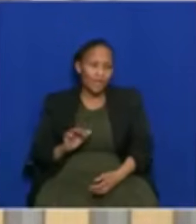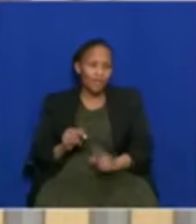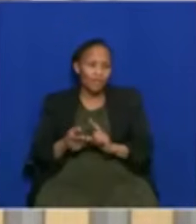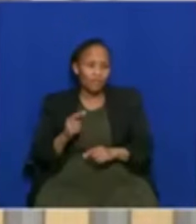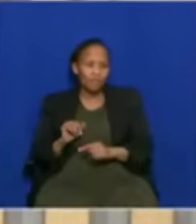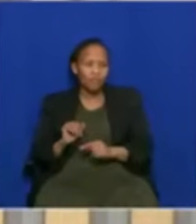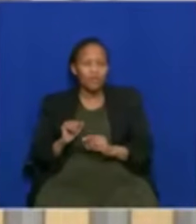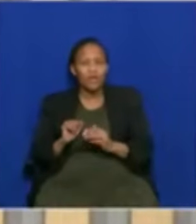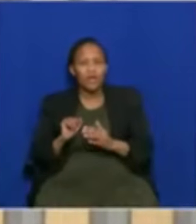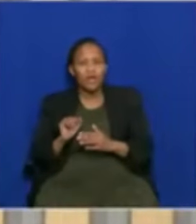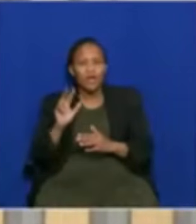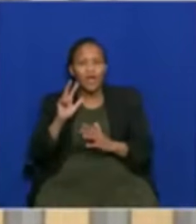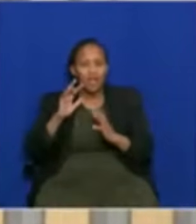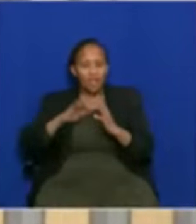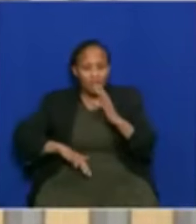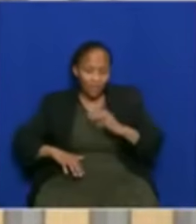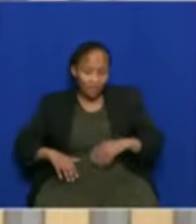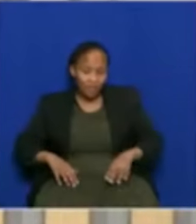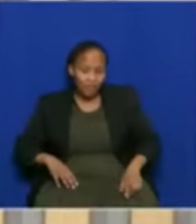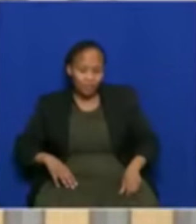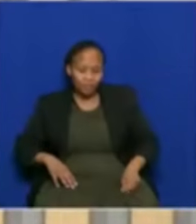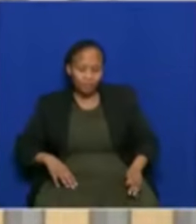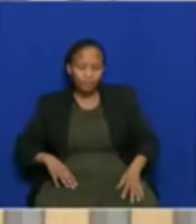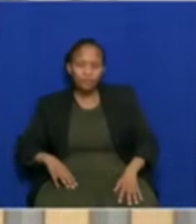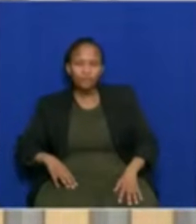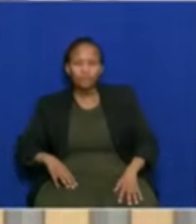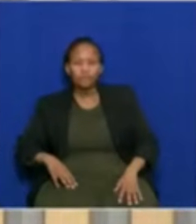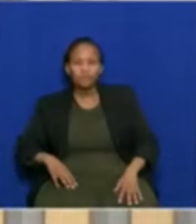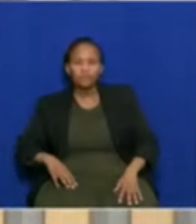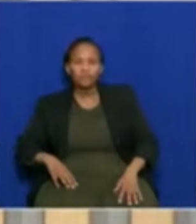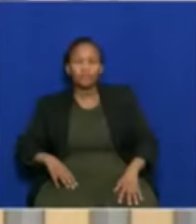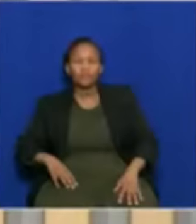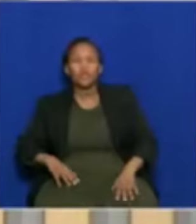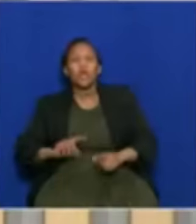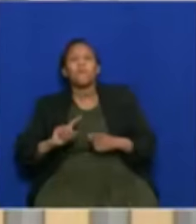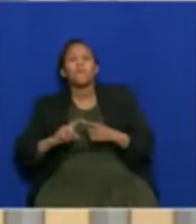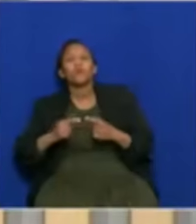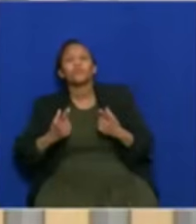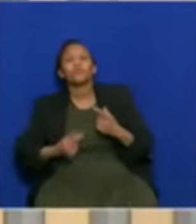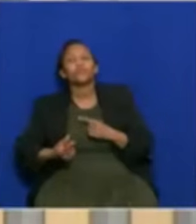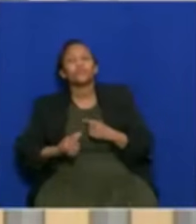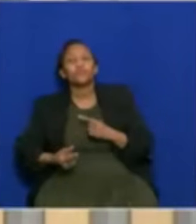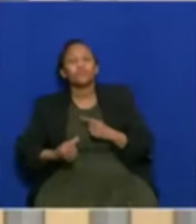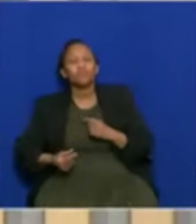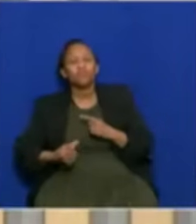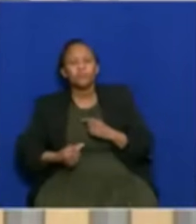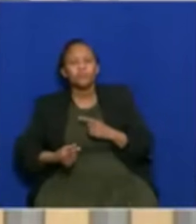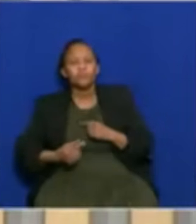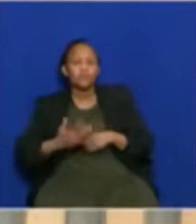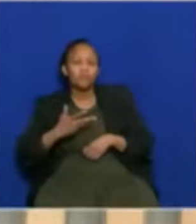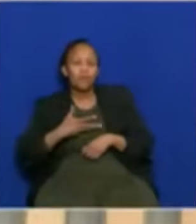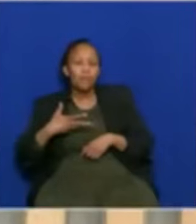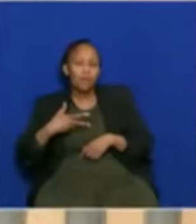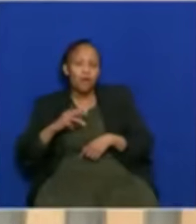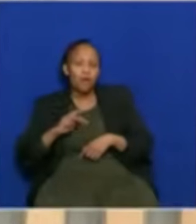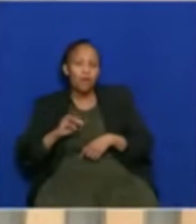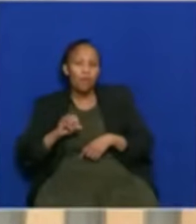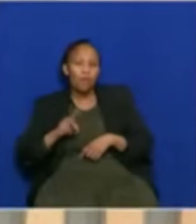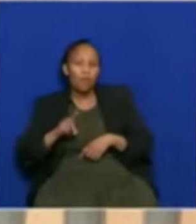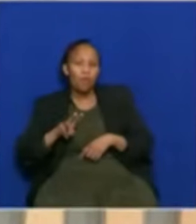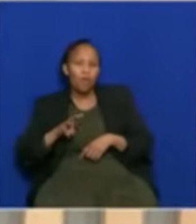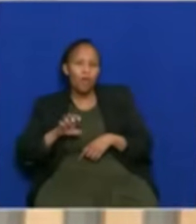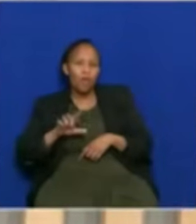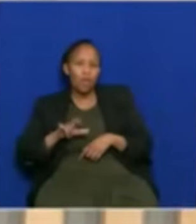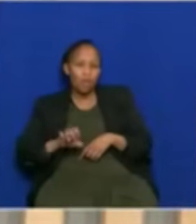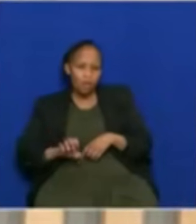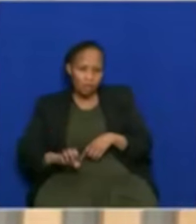We've just dealt with the point you make that Mrs. Mukwele was only supposed to apply for vetting after she had received a letter